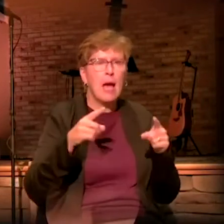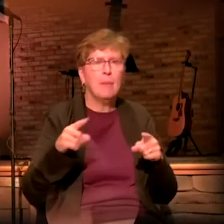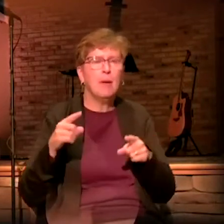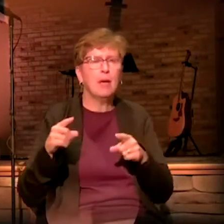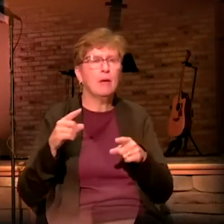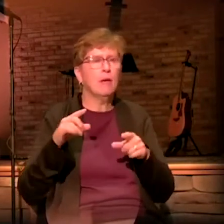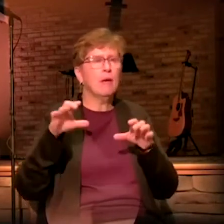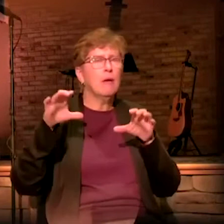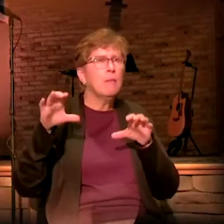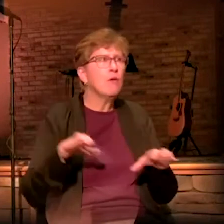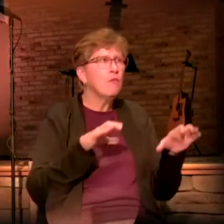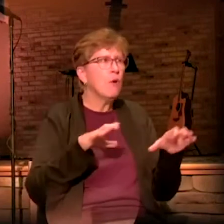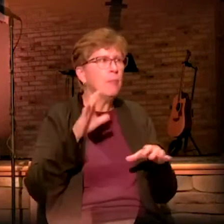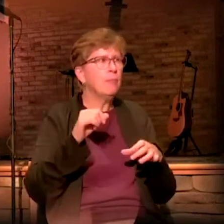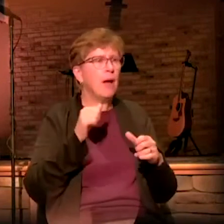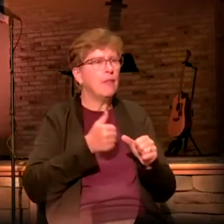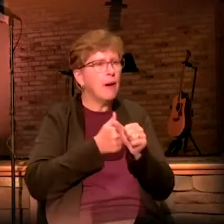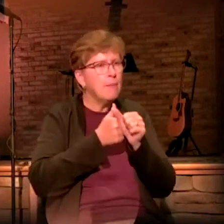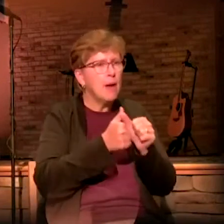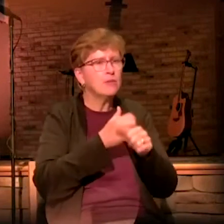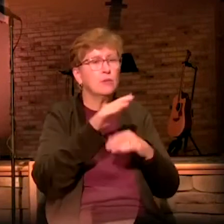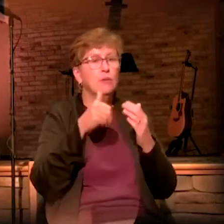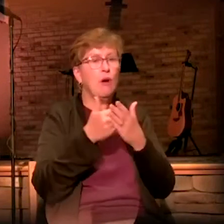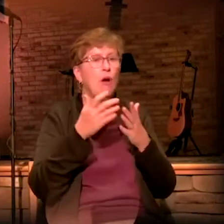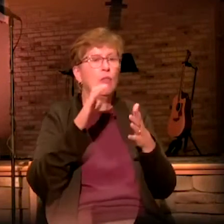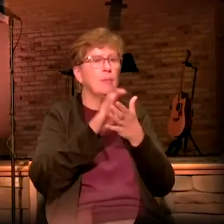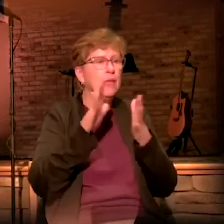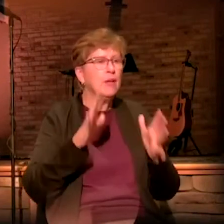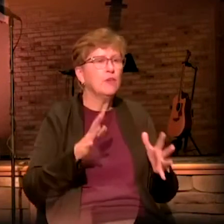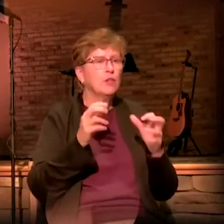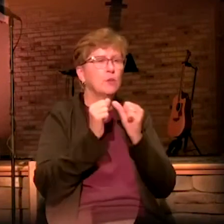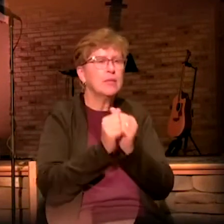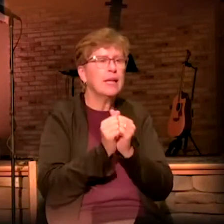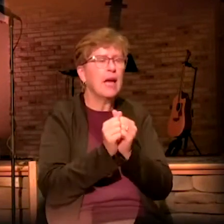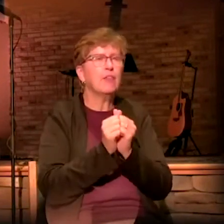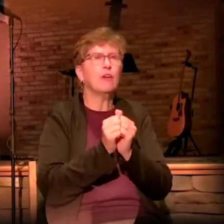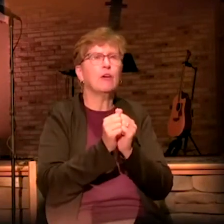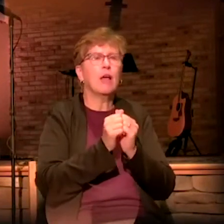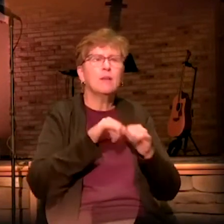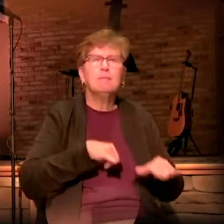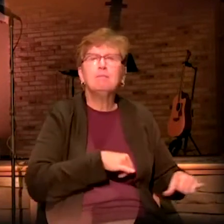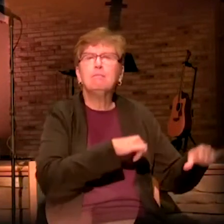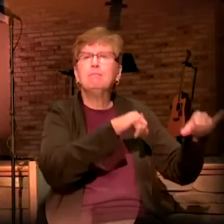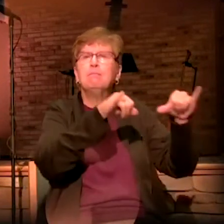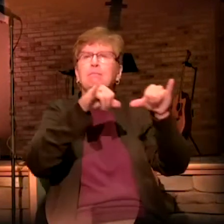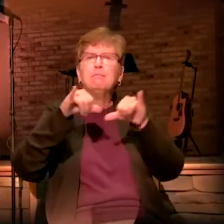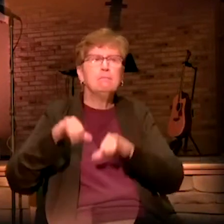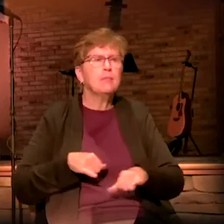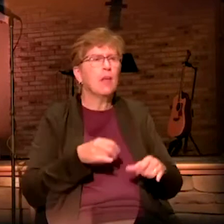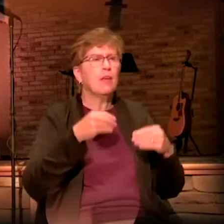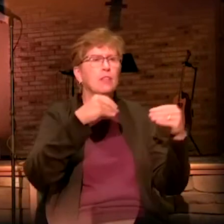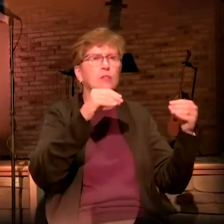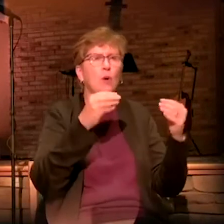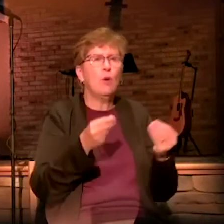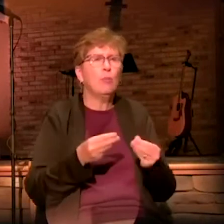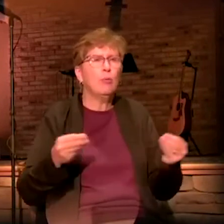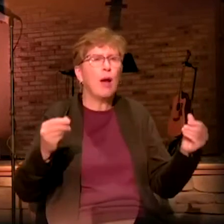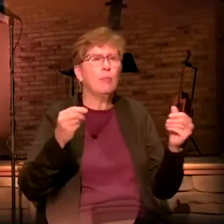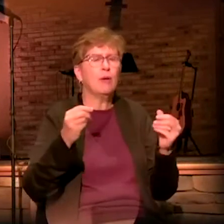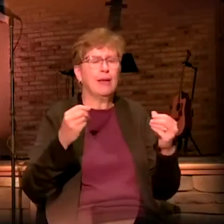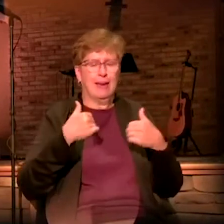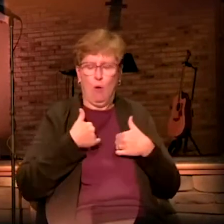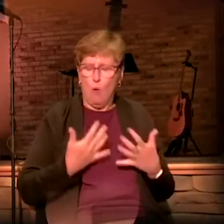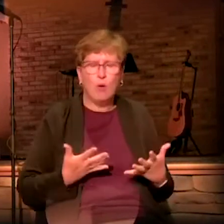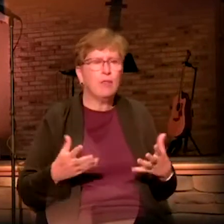the apostles. All the believers were together and had everything in common. They sold property and possessions to give